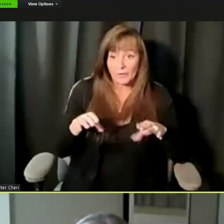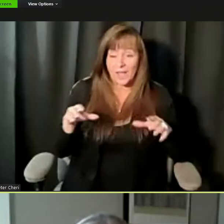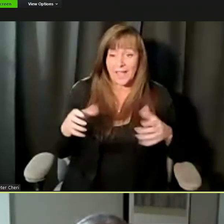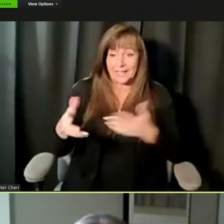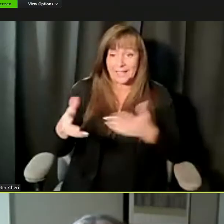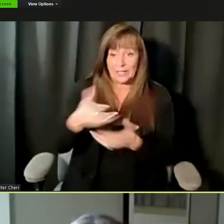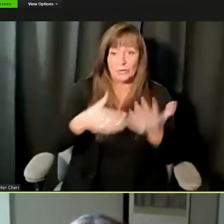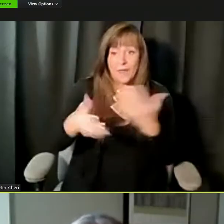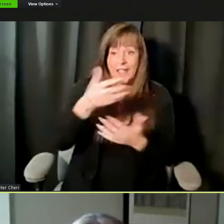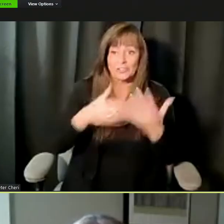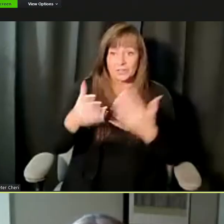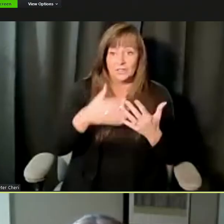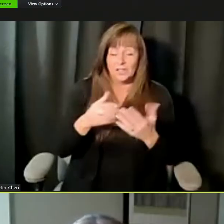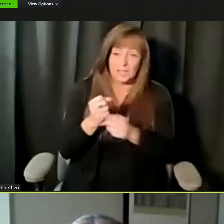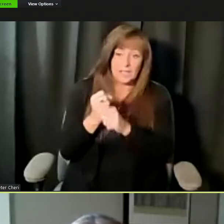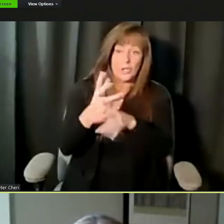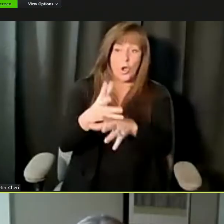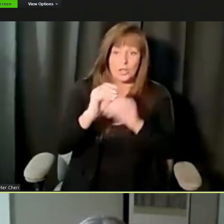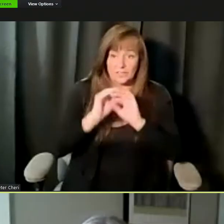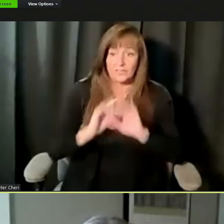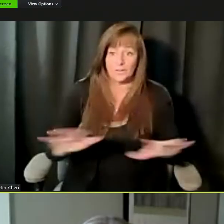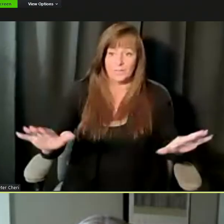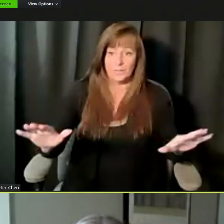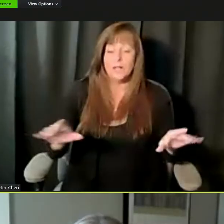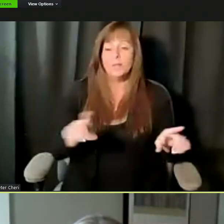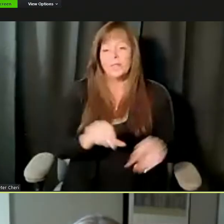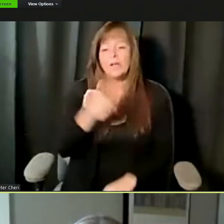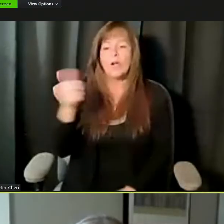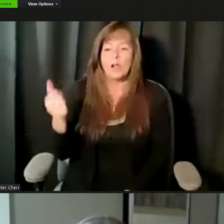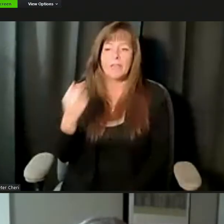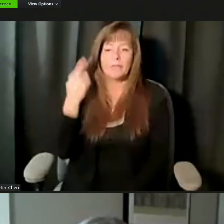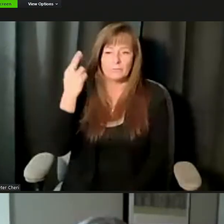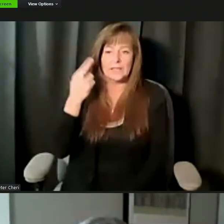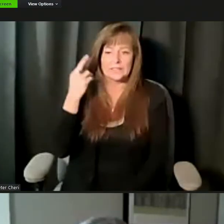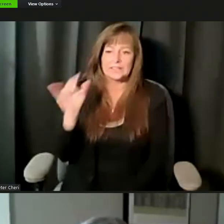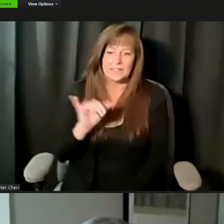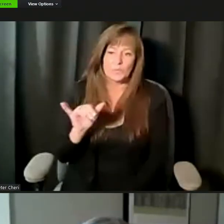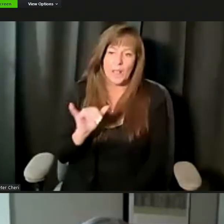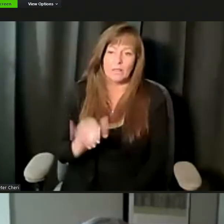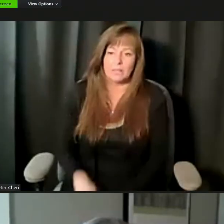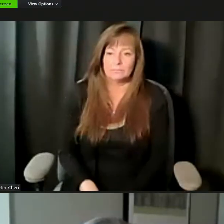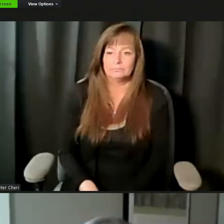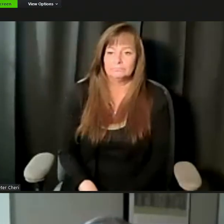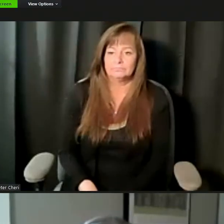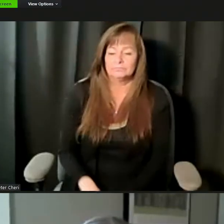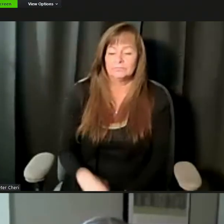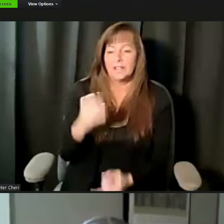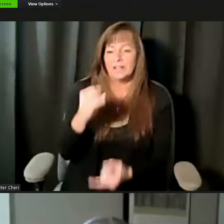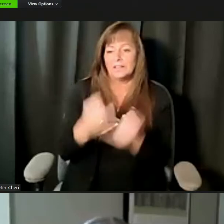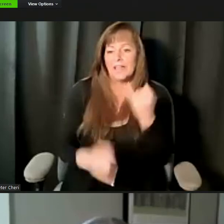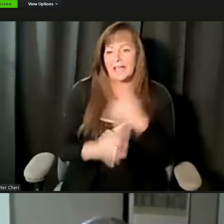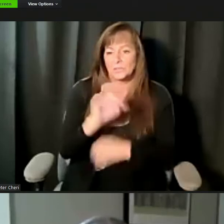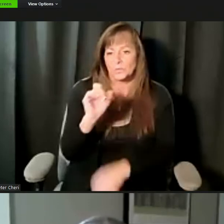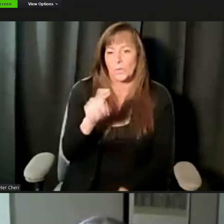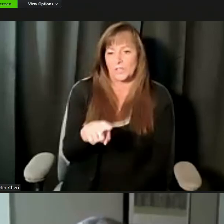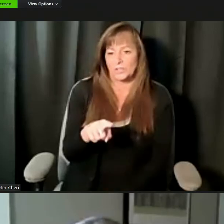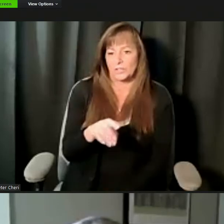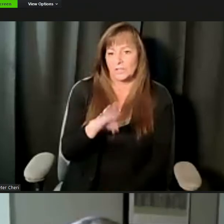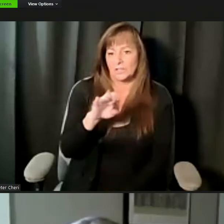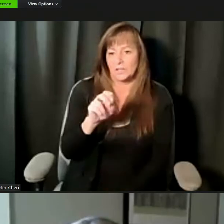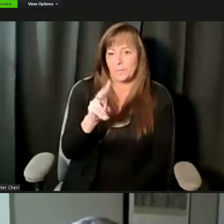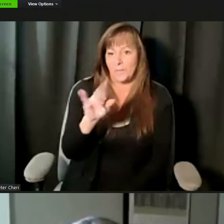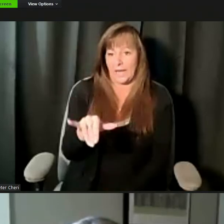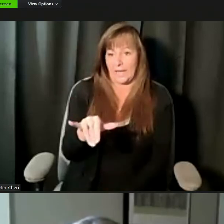influences as well, including seasonality. Great, thank you. All right, one last question. Vinny, if you could say which outlet you're